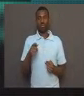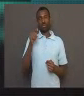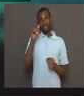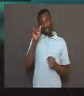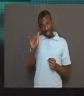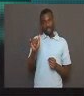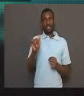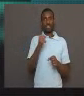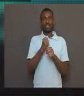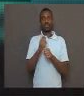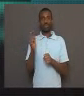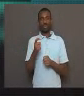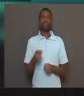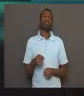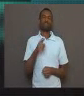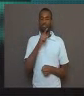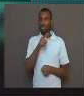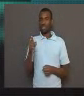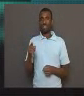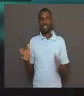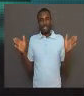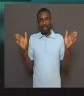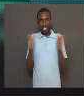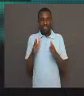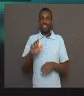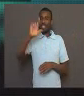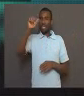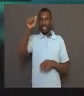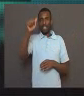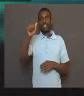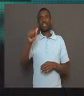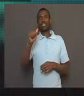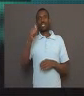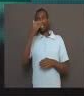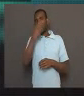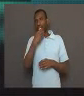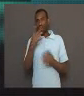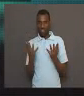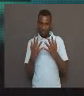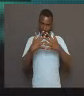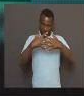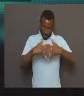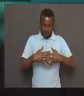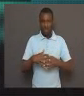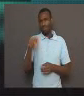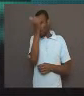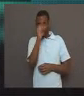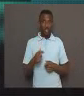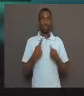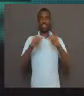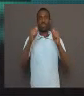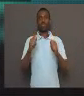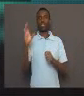are able to determine the specific latent heat of fusion in any